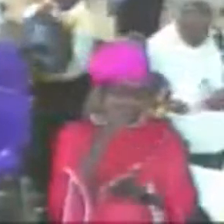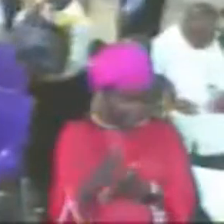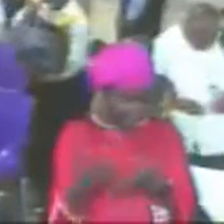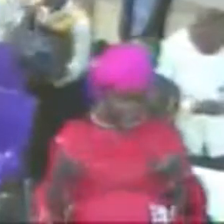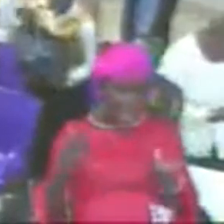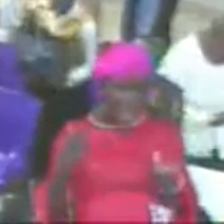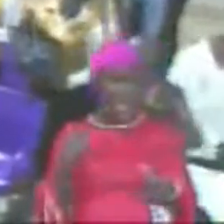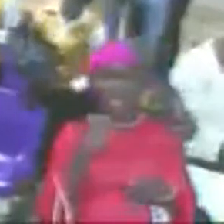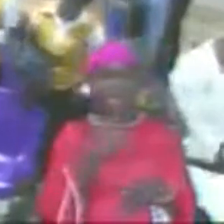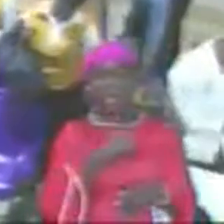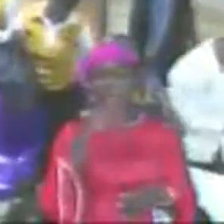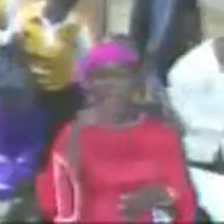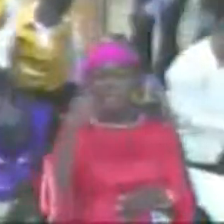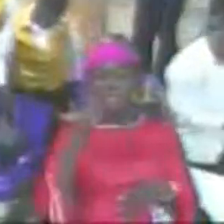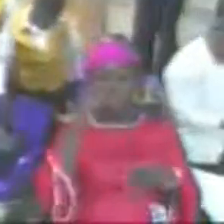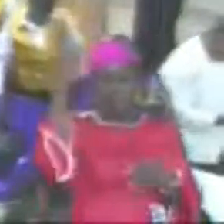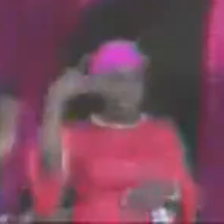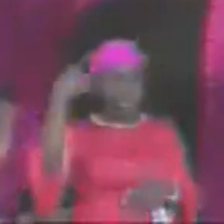grace in fellowship.